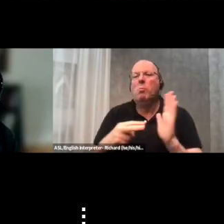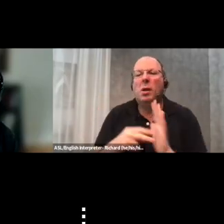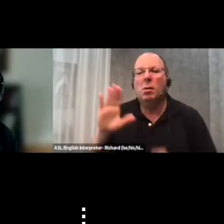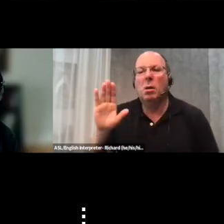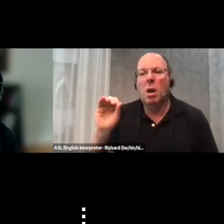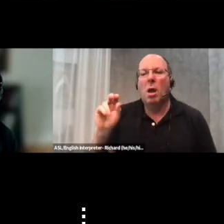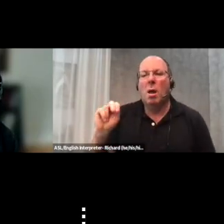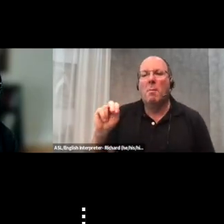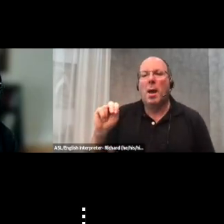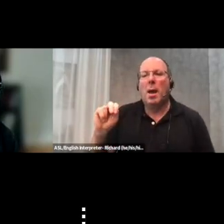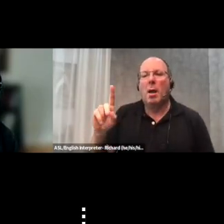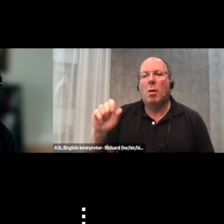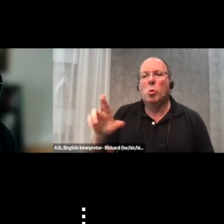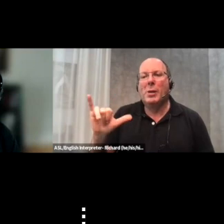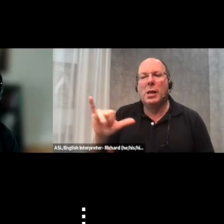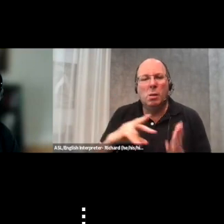boundaries?